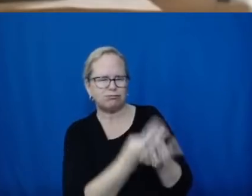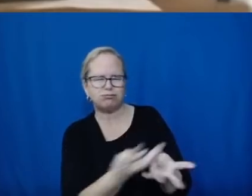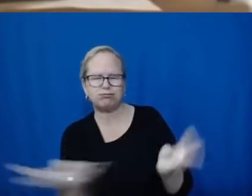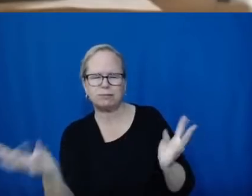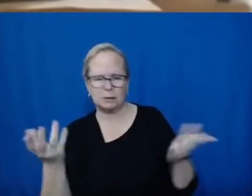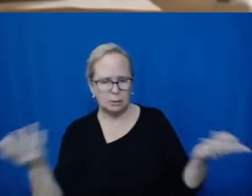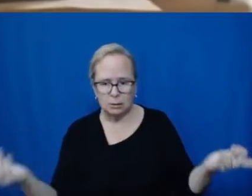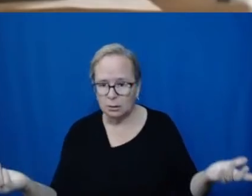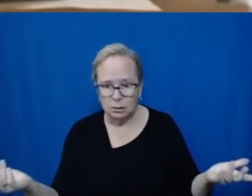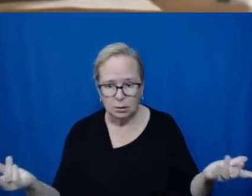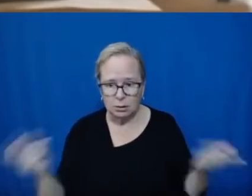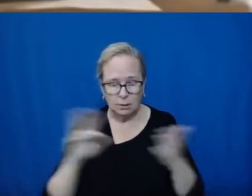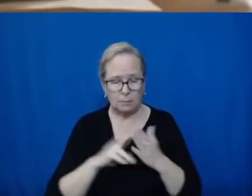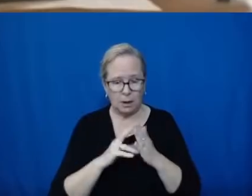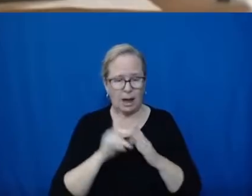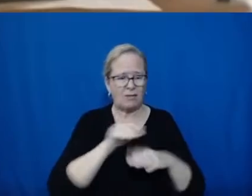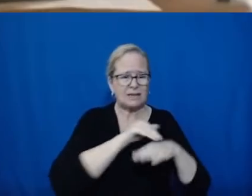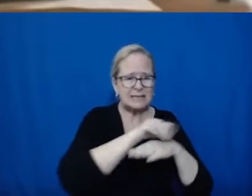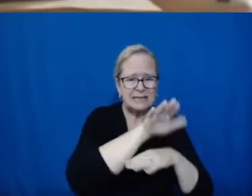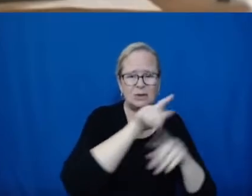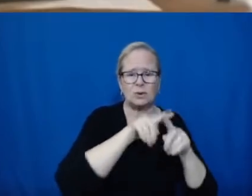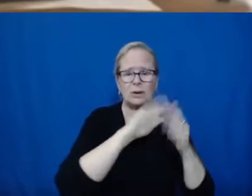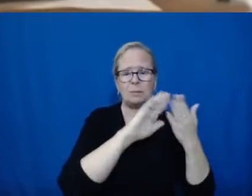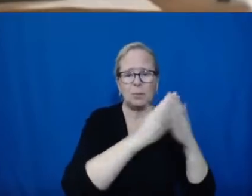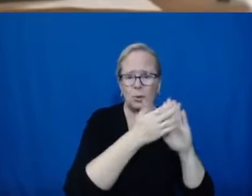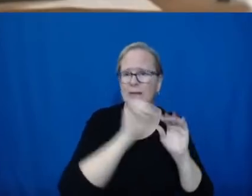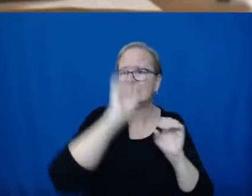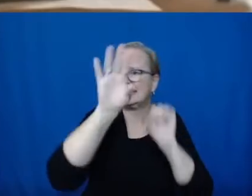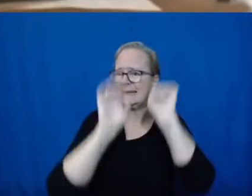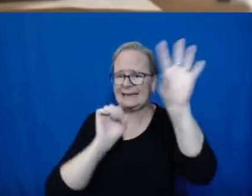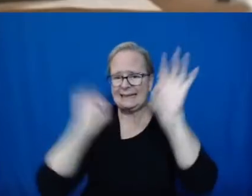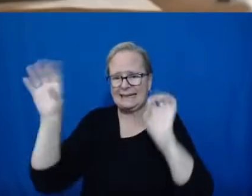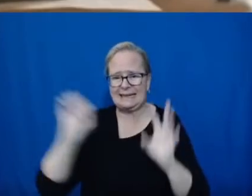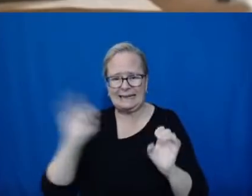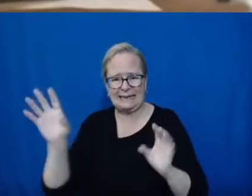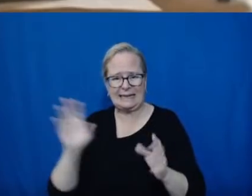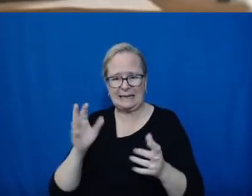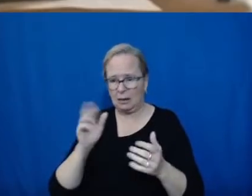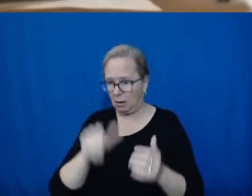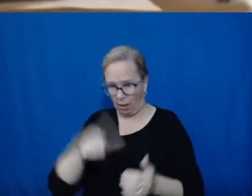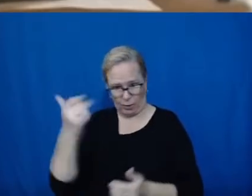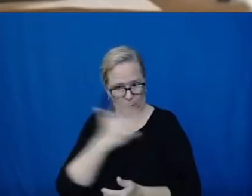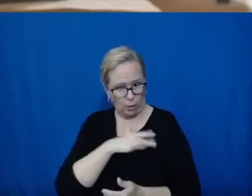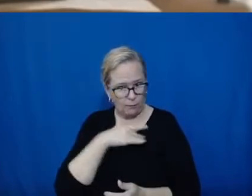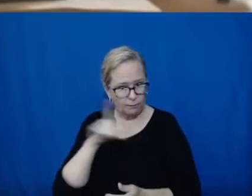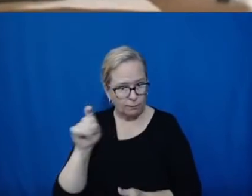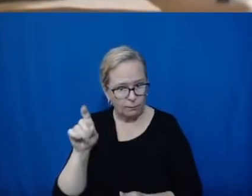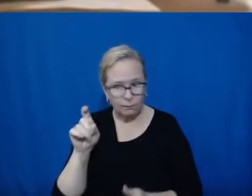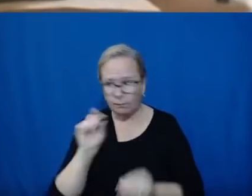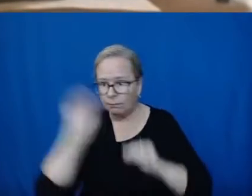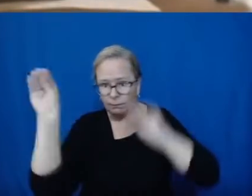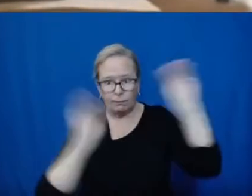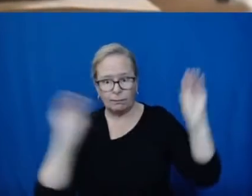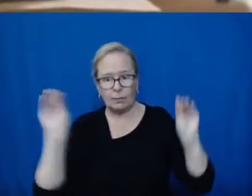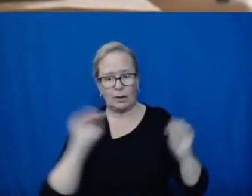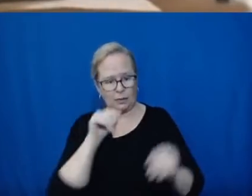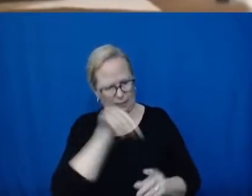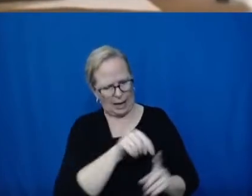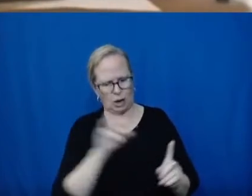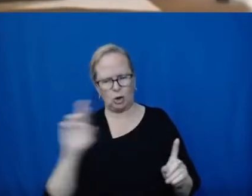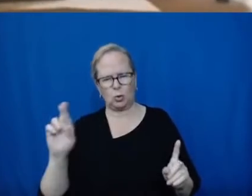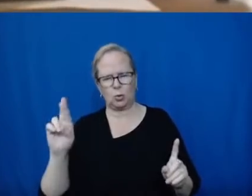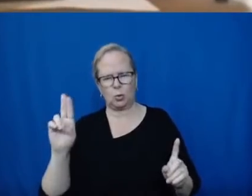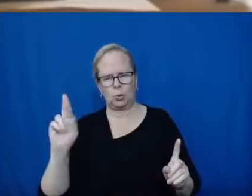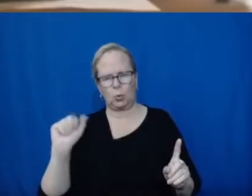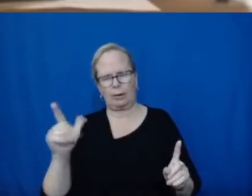the increased stress due to COVID and other health issues. Adequate staff continues to be a large problem in many rural sites, and it is exacerbated by this